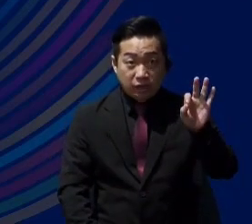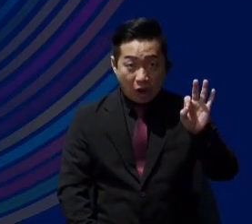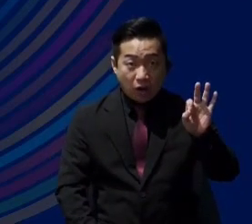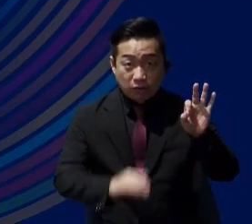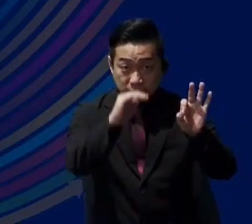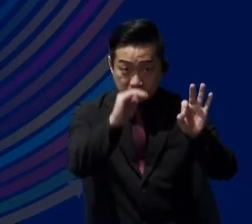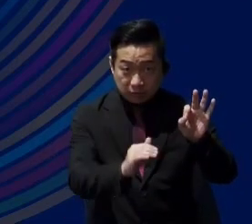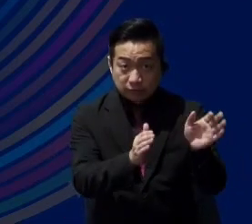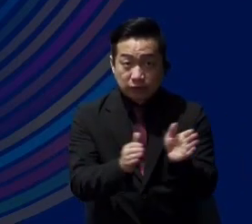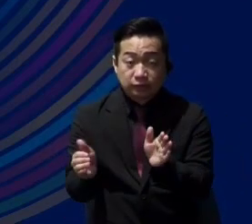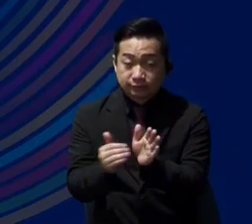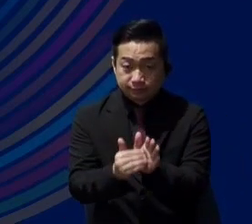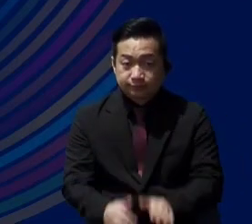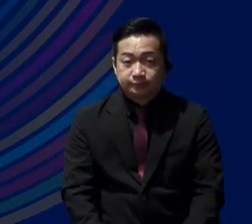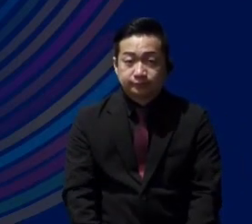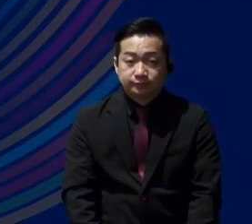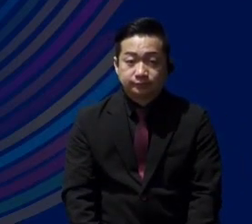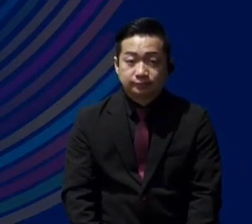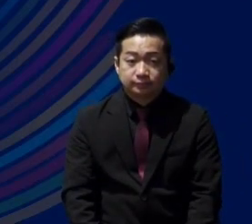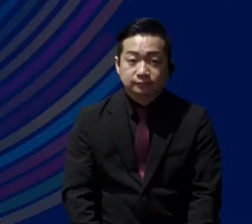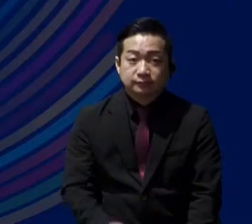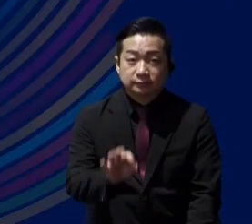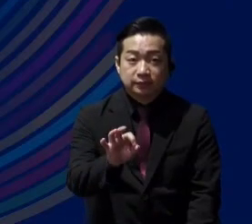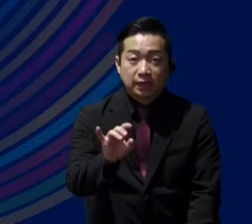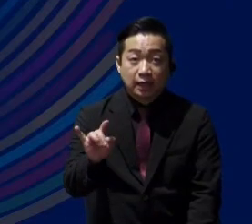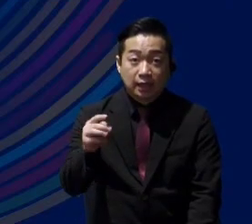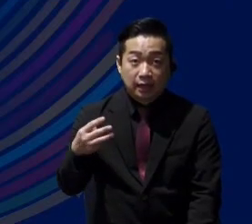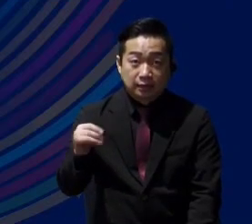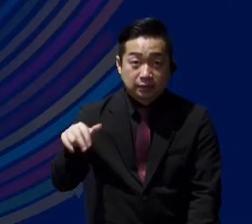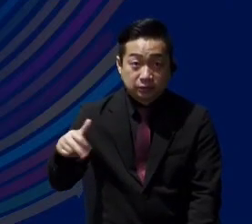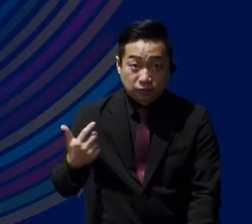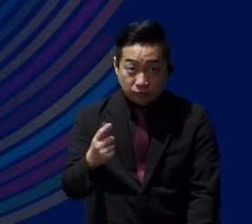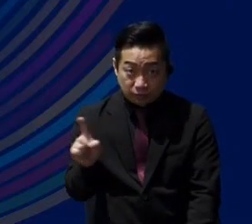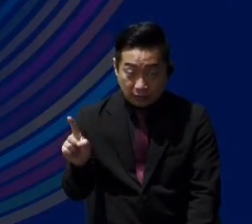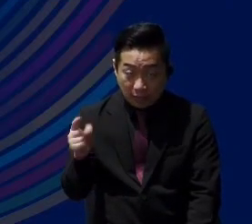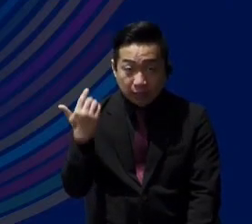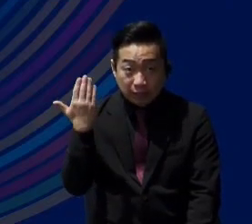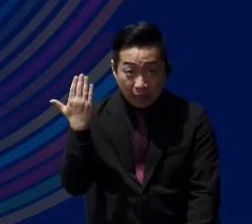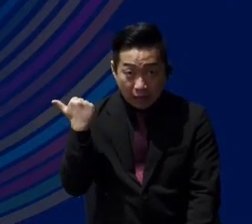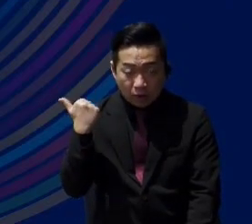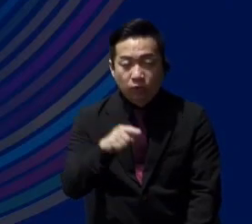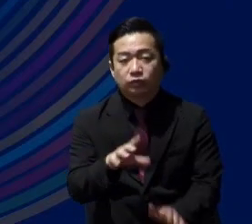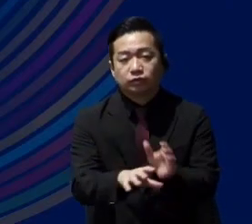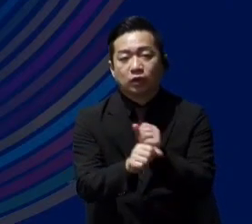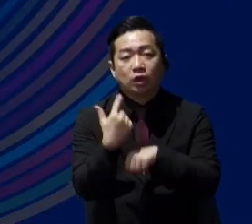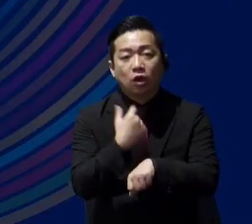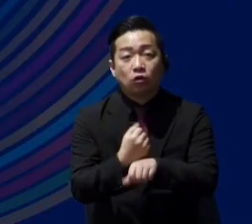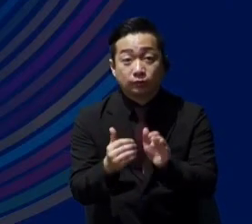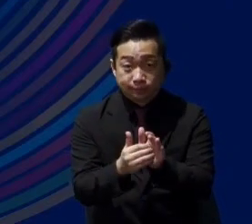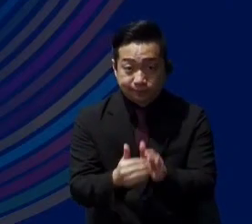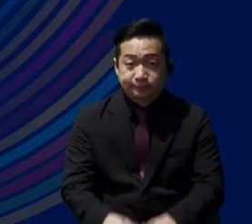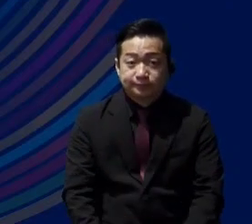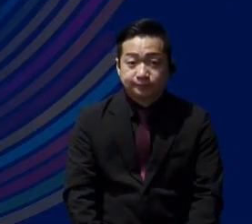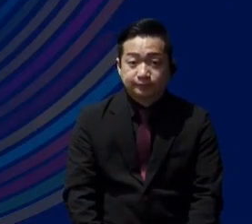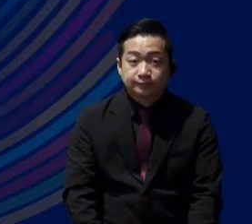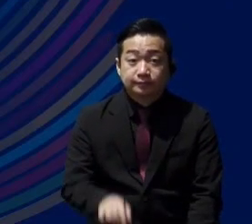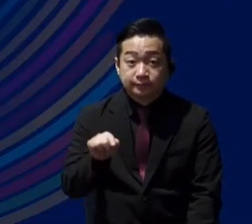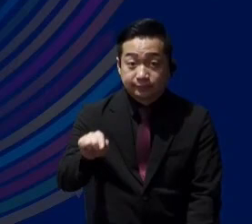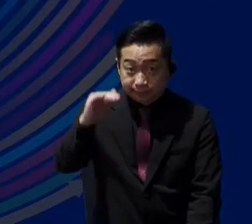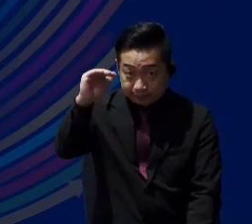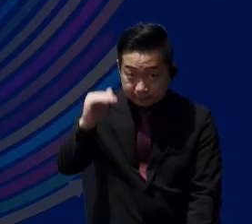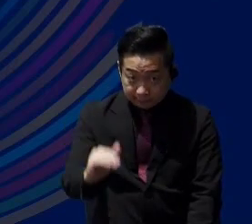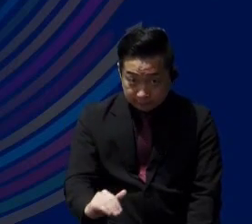forth, and I'm also involved in this. And if you look at it carefully, what it requires is good governance